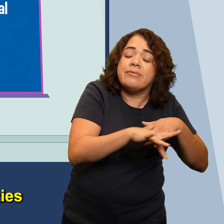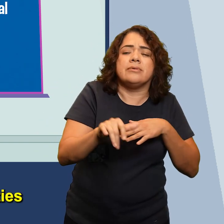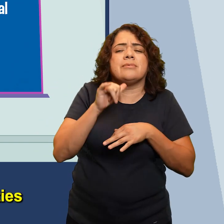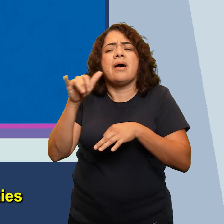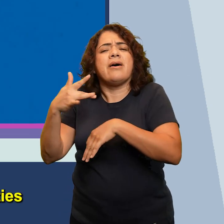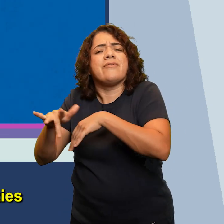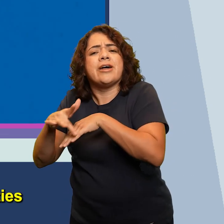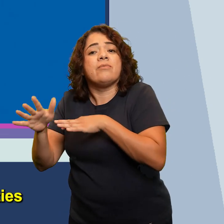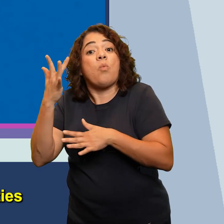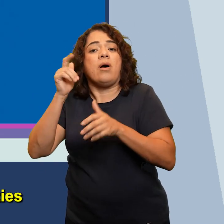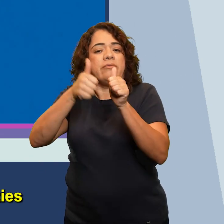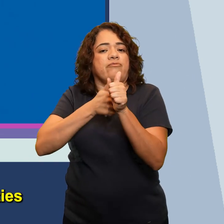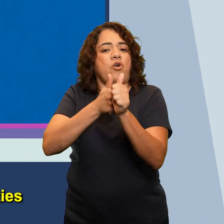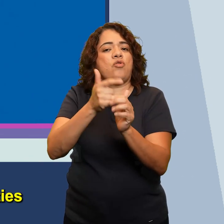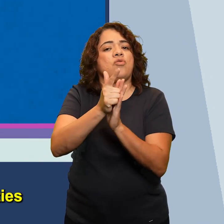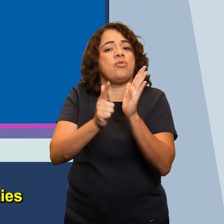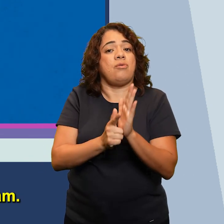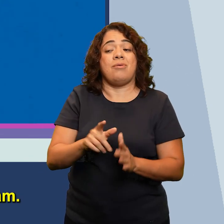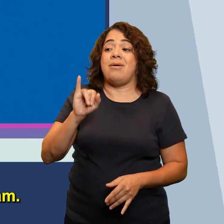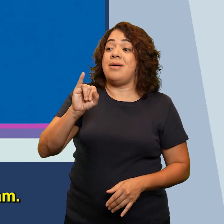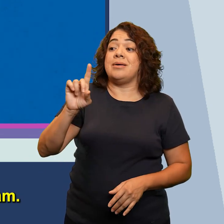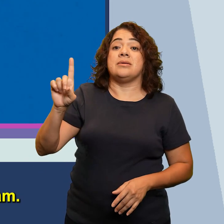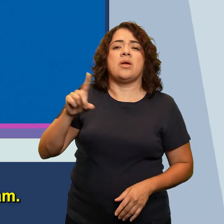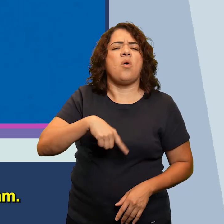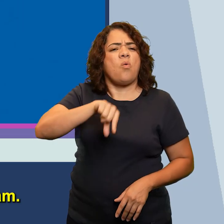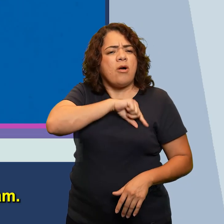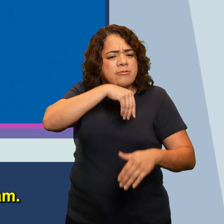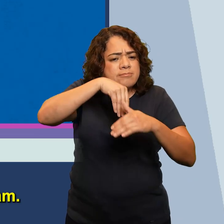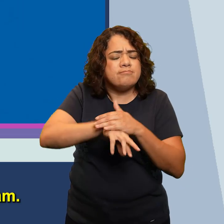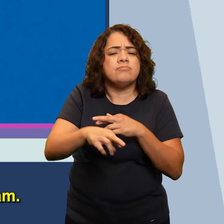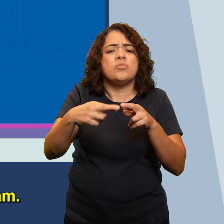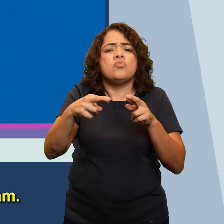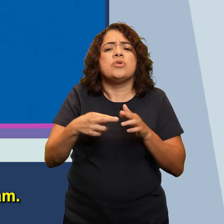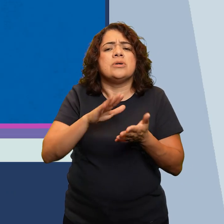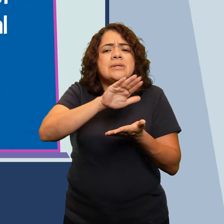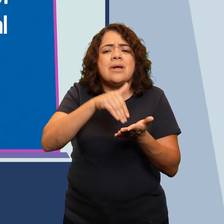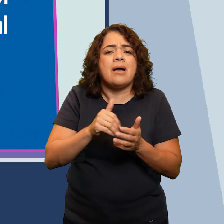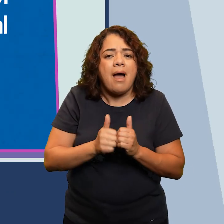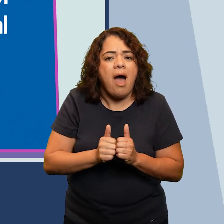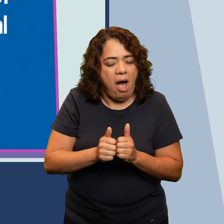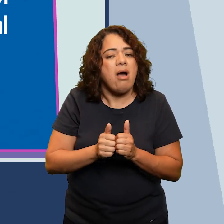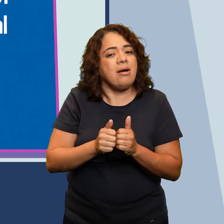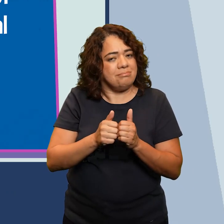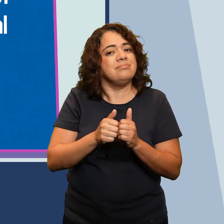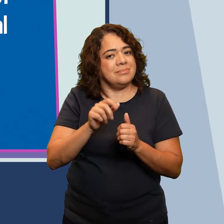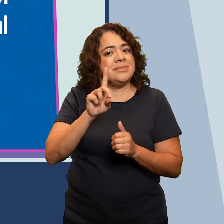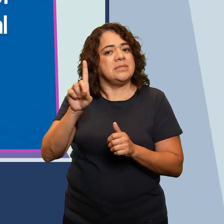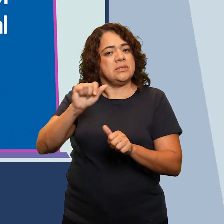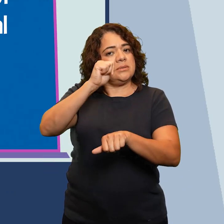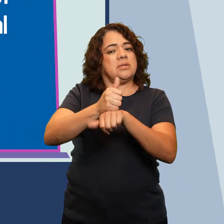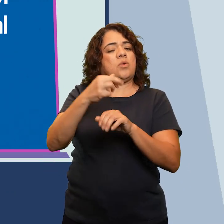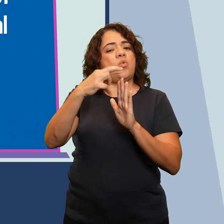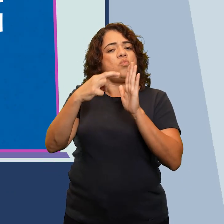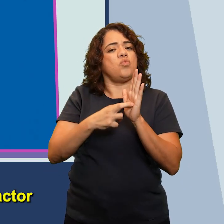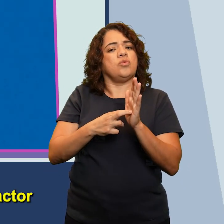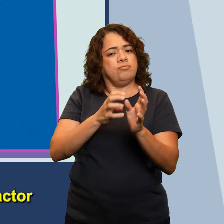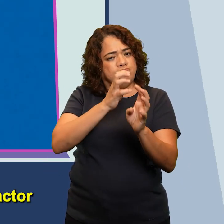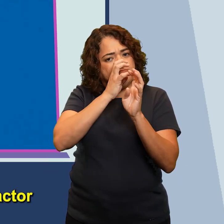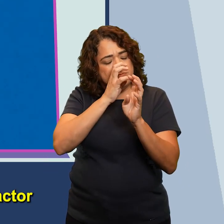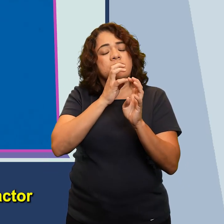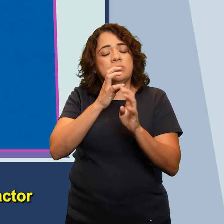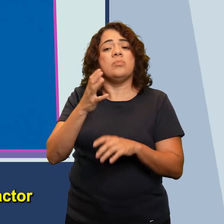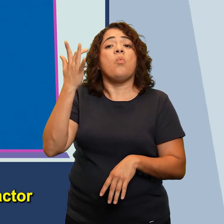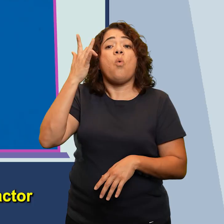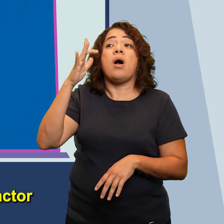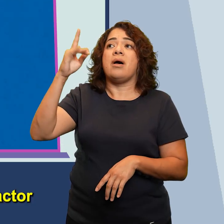and how individuals with developmental disabilities can qualify to be in the Regional Center program. DDS sets stringent oversight provisions for